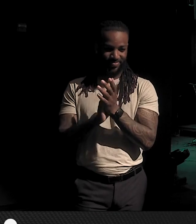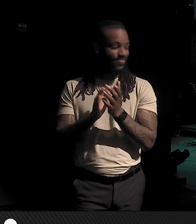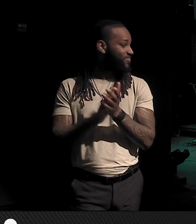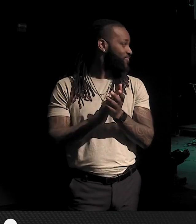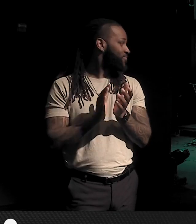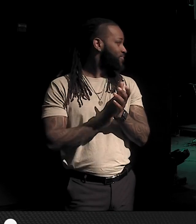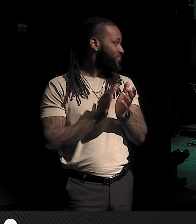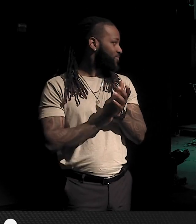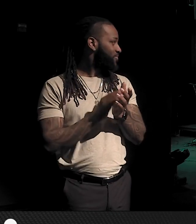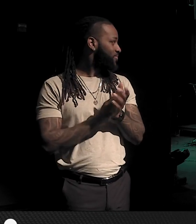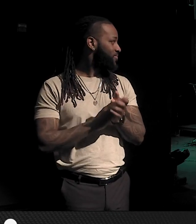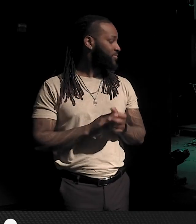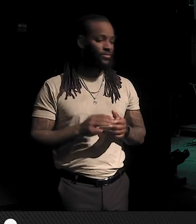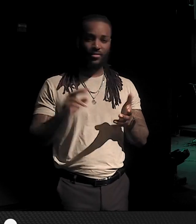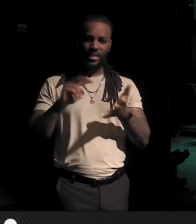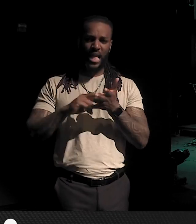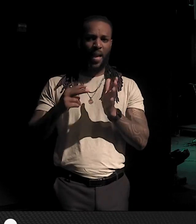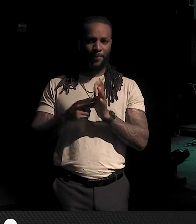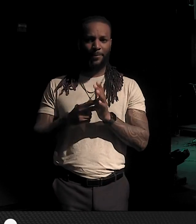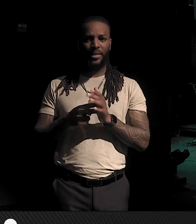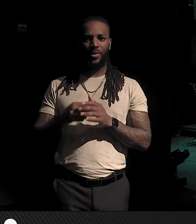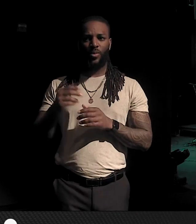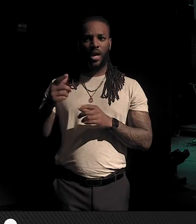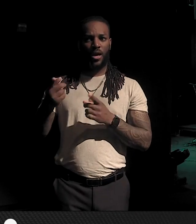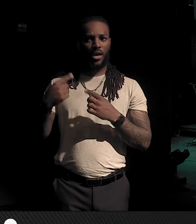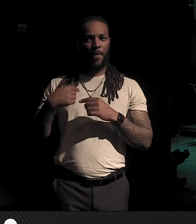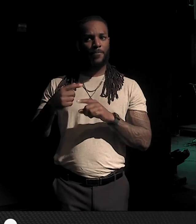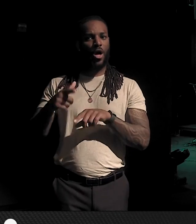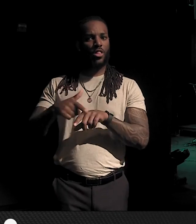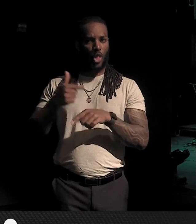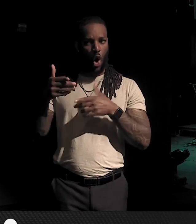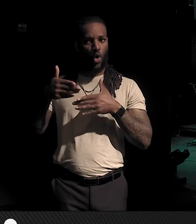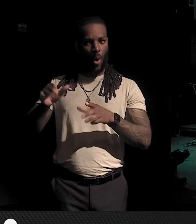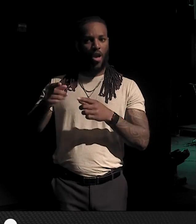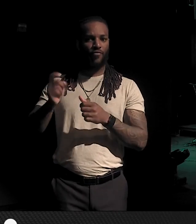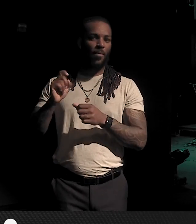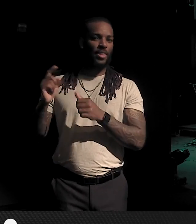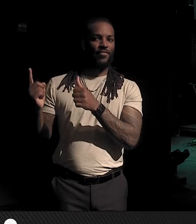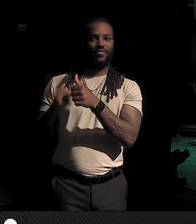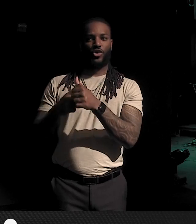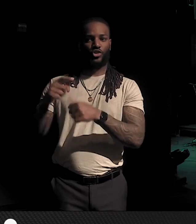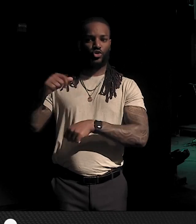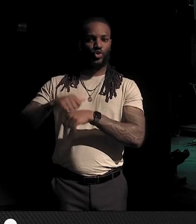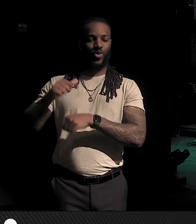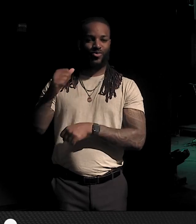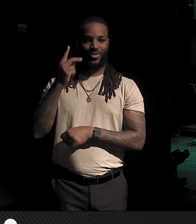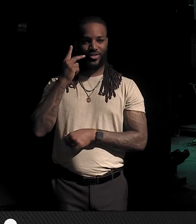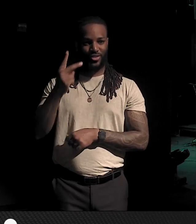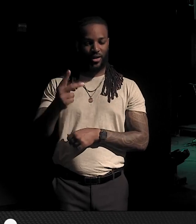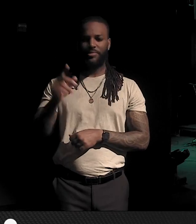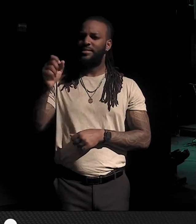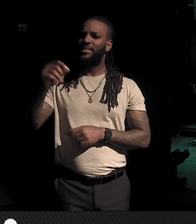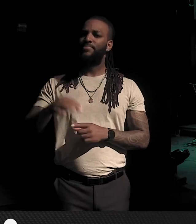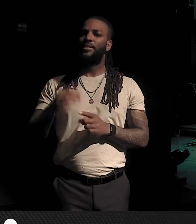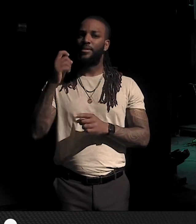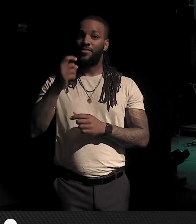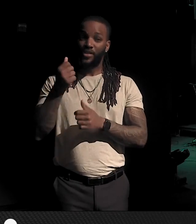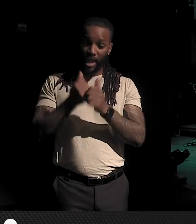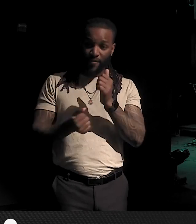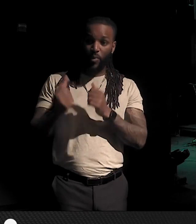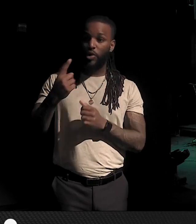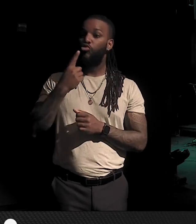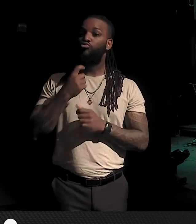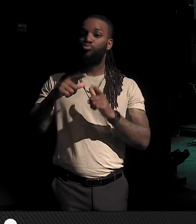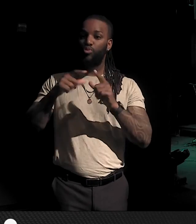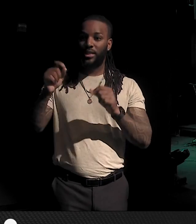I mean, that's come a long way from that first stone that we saw. I mean, that is incredible. I mean, especially because every one of those bricks they